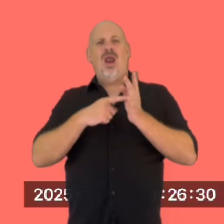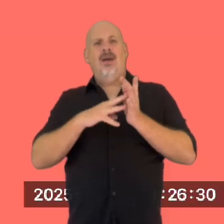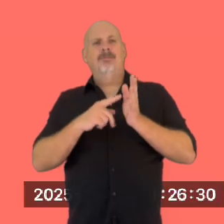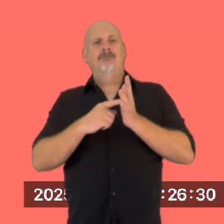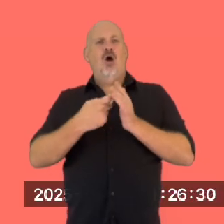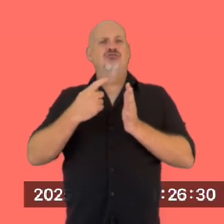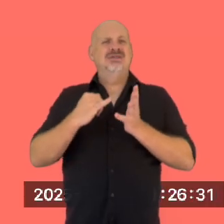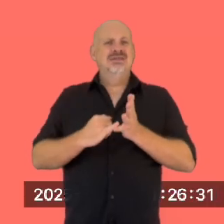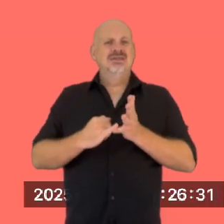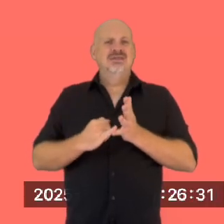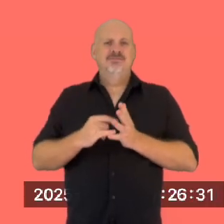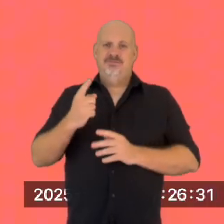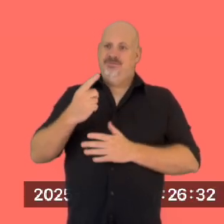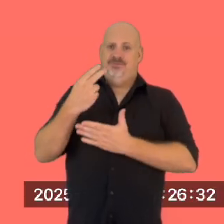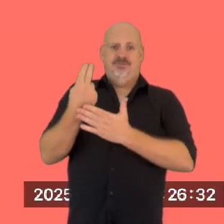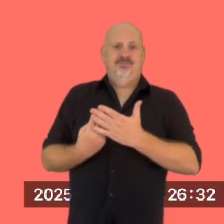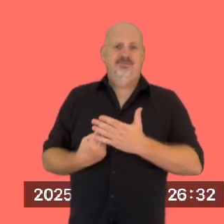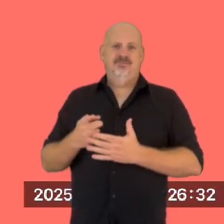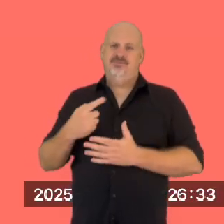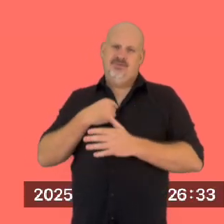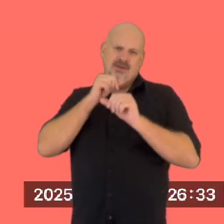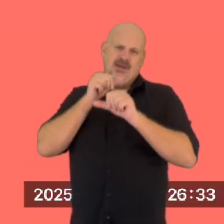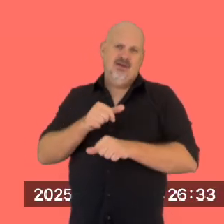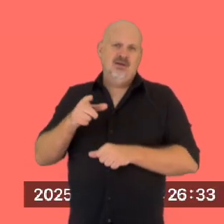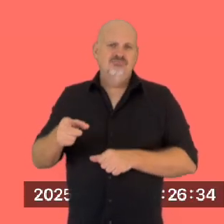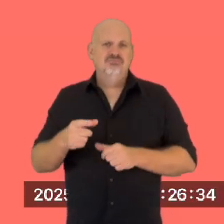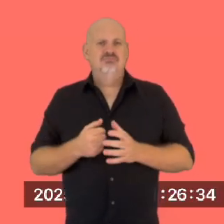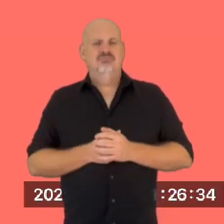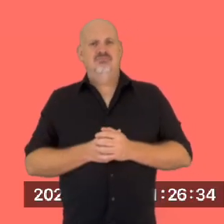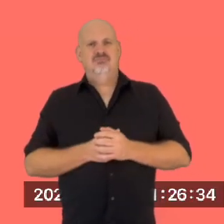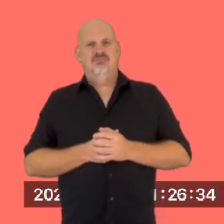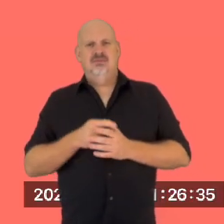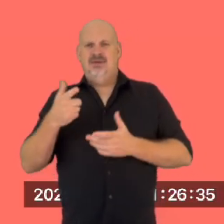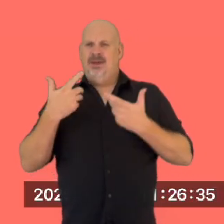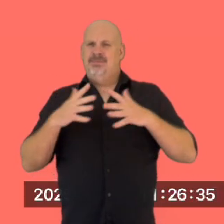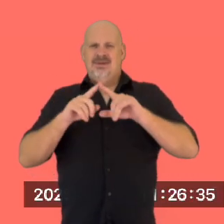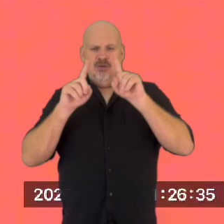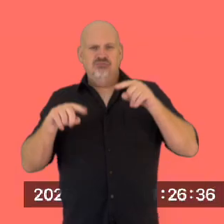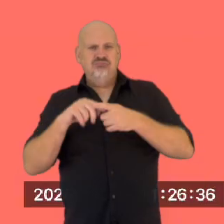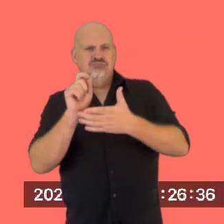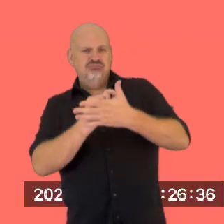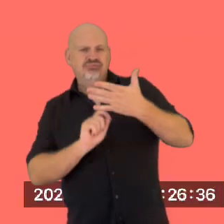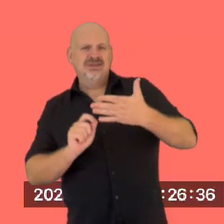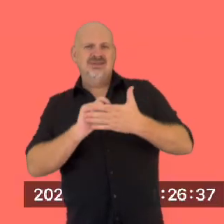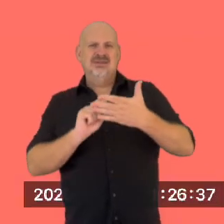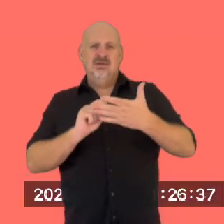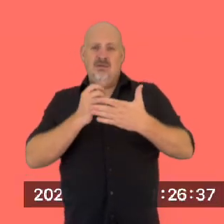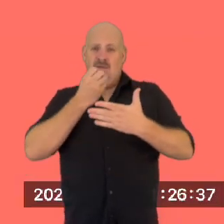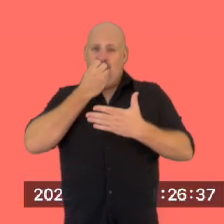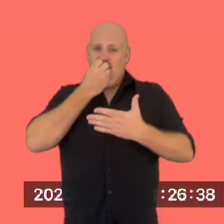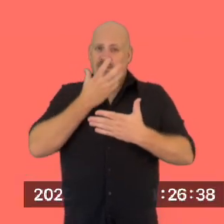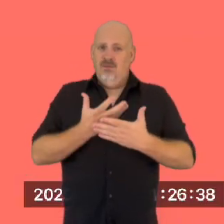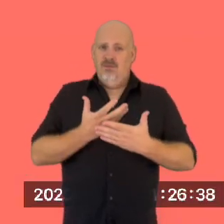when people like William Morris, an artist designer who I really admire, who made the